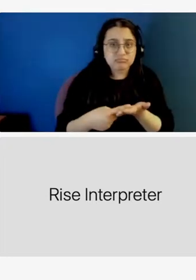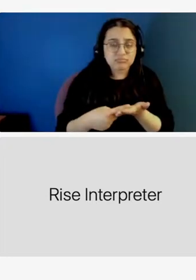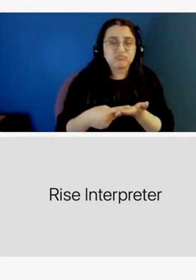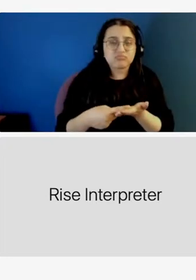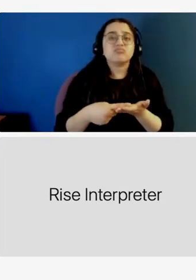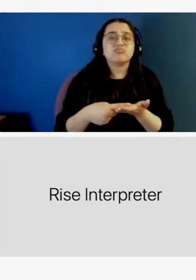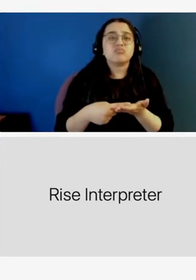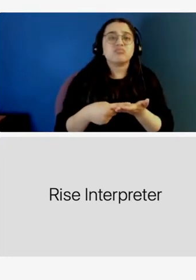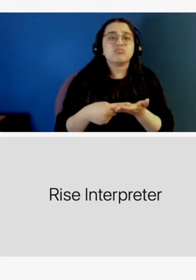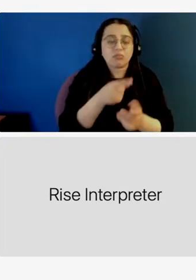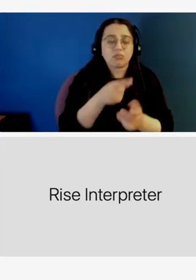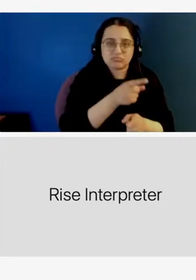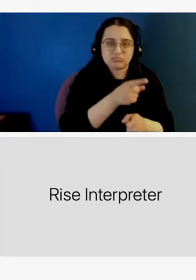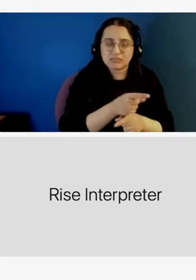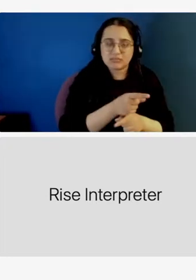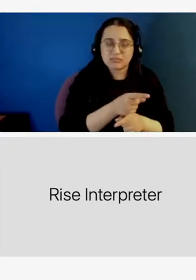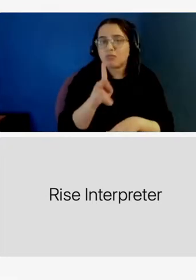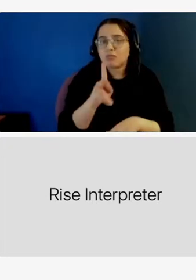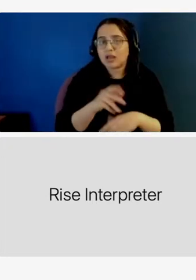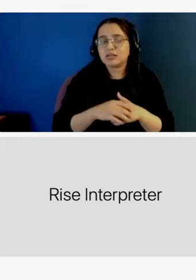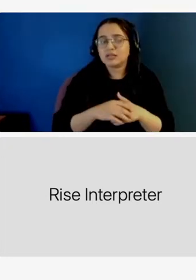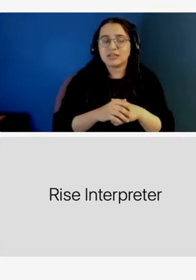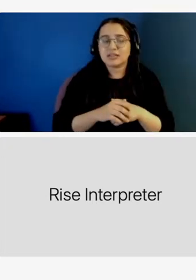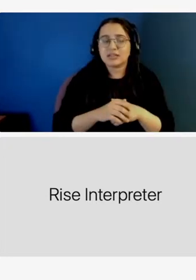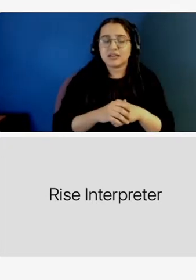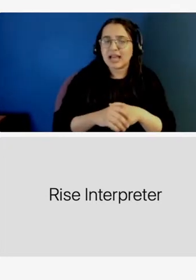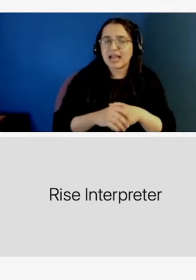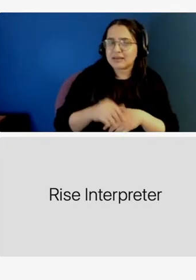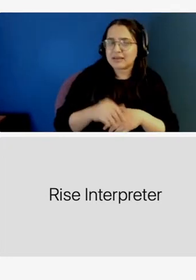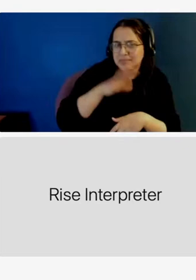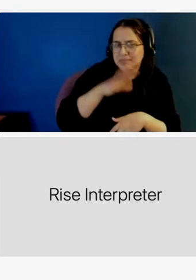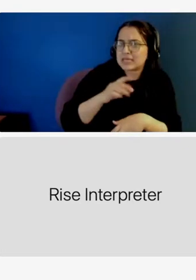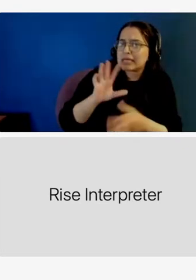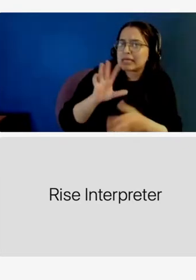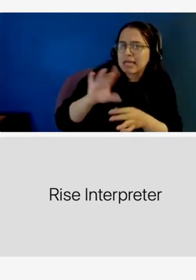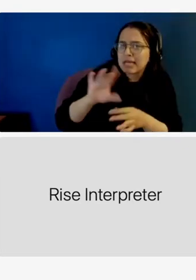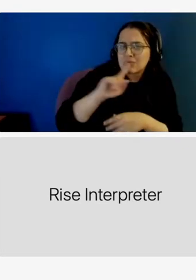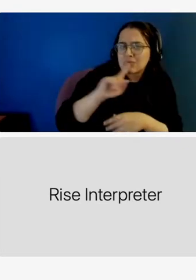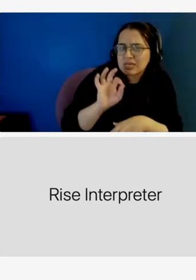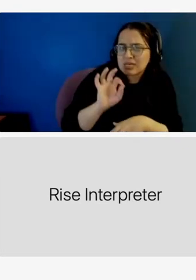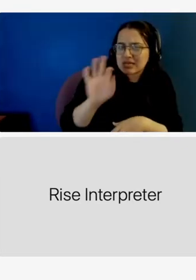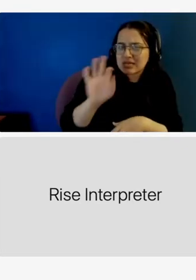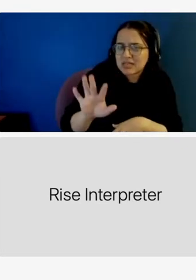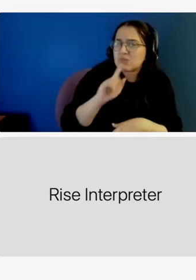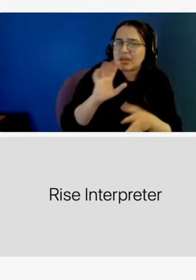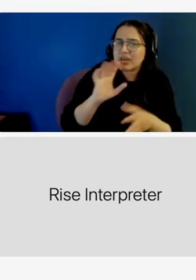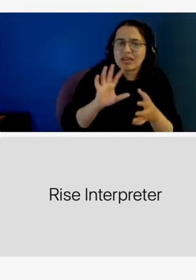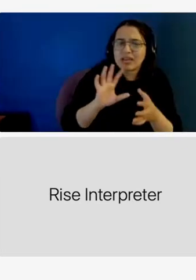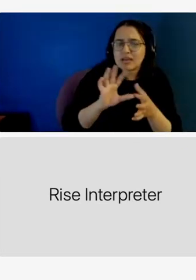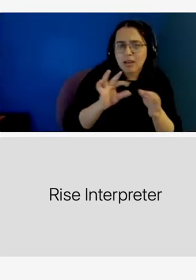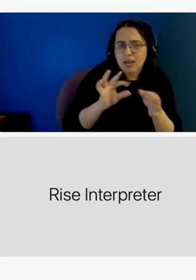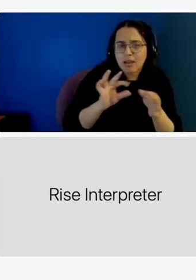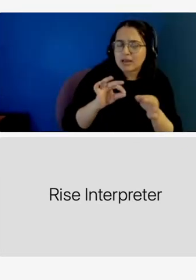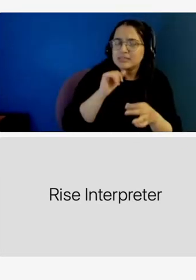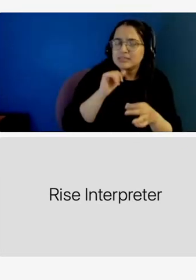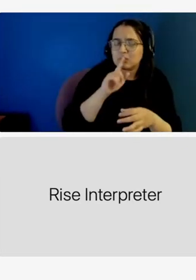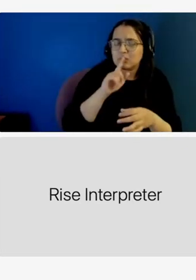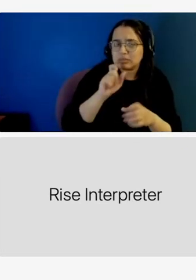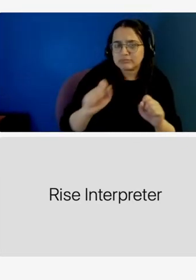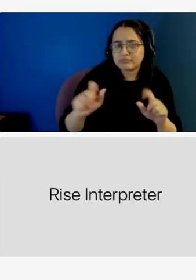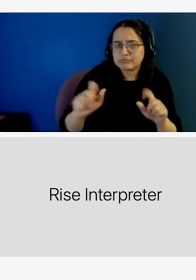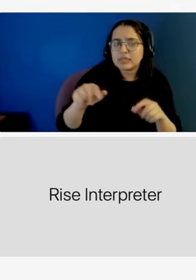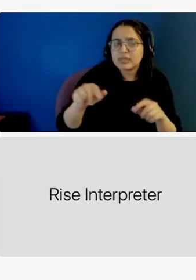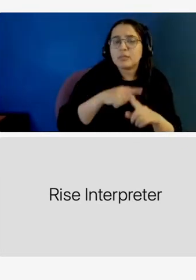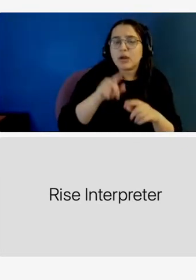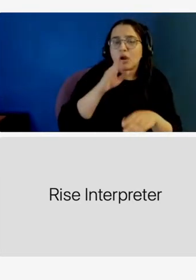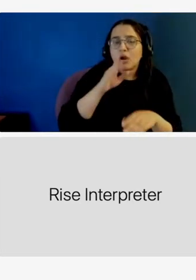Okay. I just had a quick, it's a comment, really. We don't necessarily need to pull it on 6.9. Just wanted to thank staff. If that's